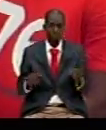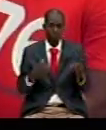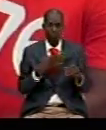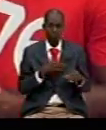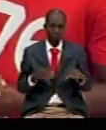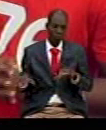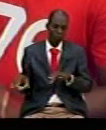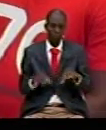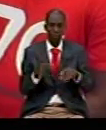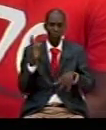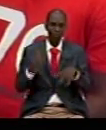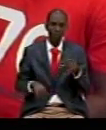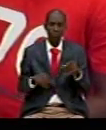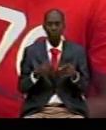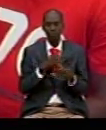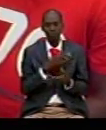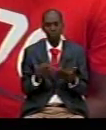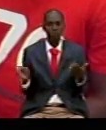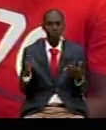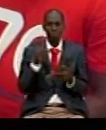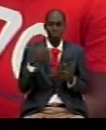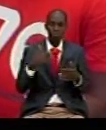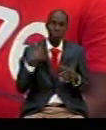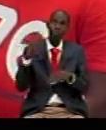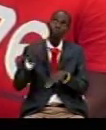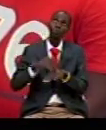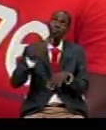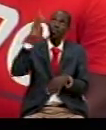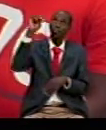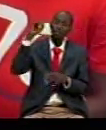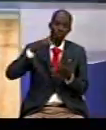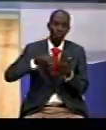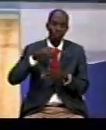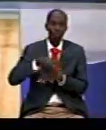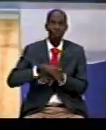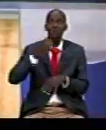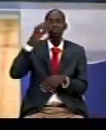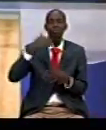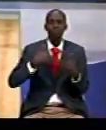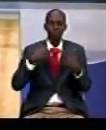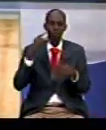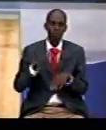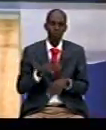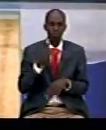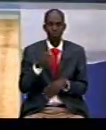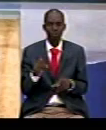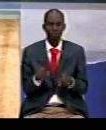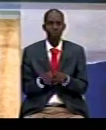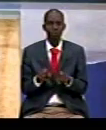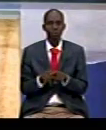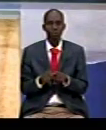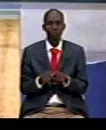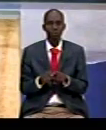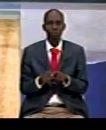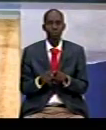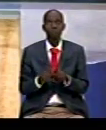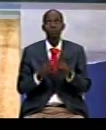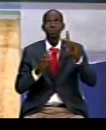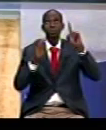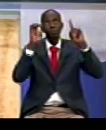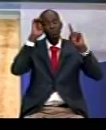cannot fail. You have touched him tonight, and he has touched you. He touched